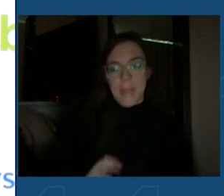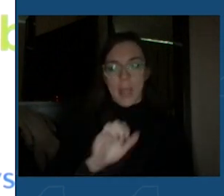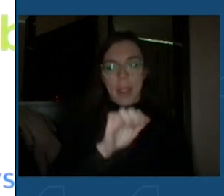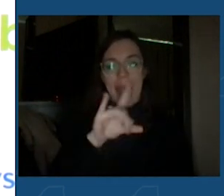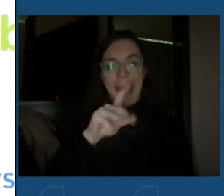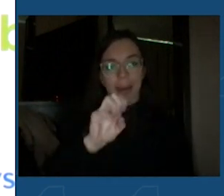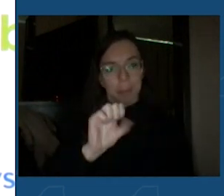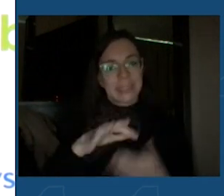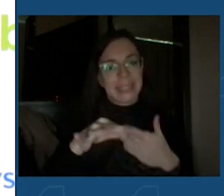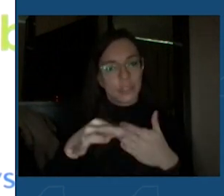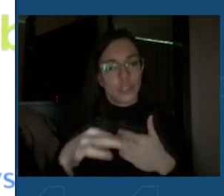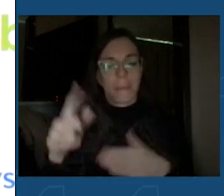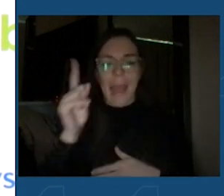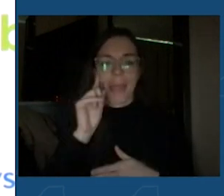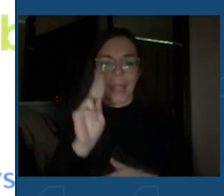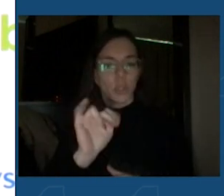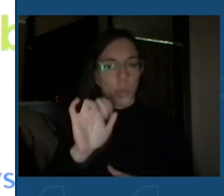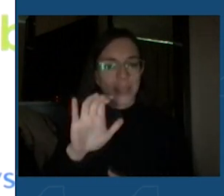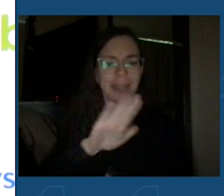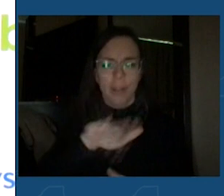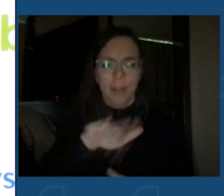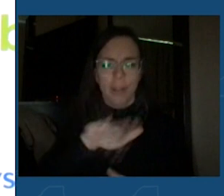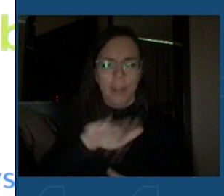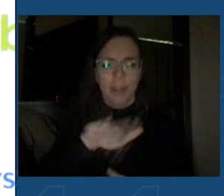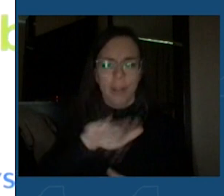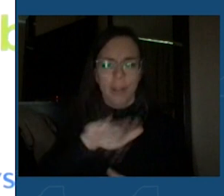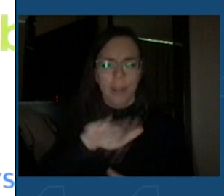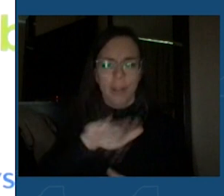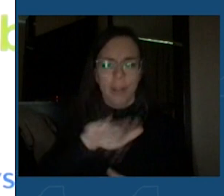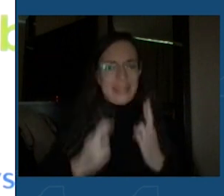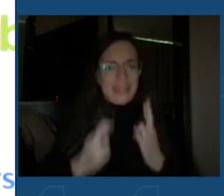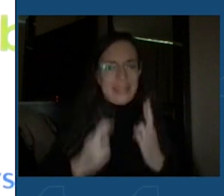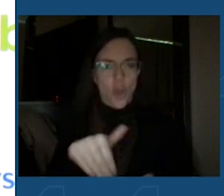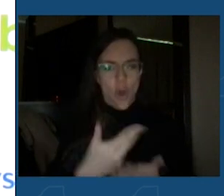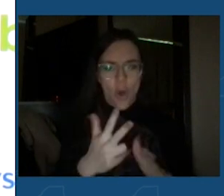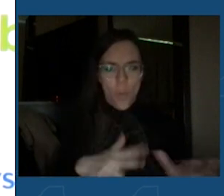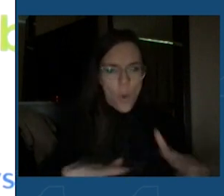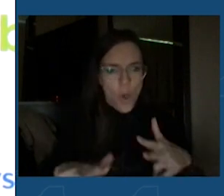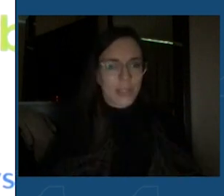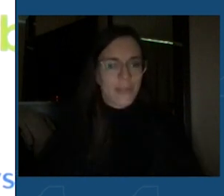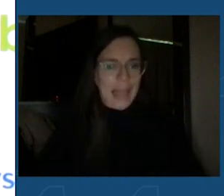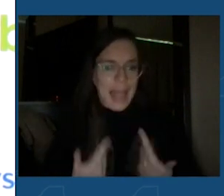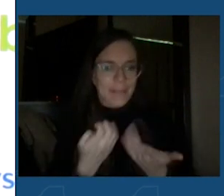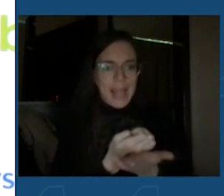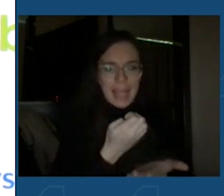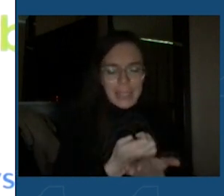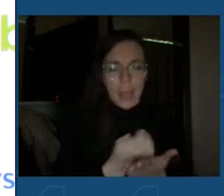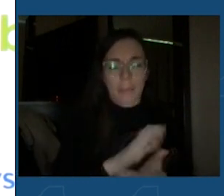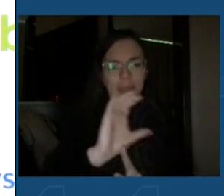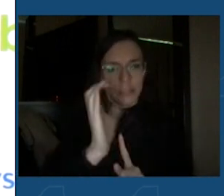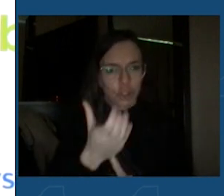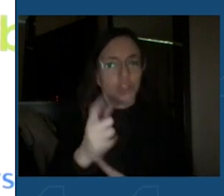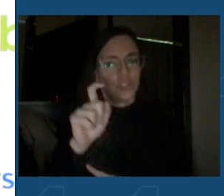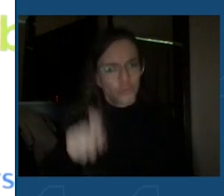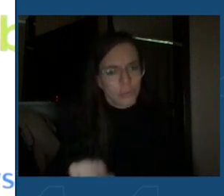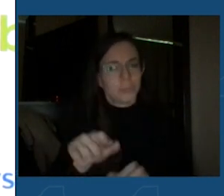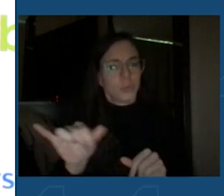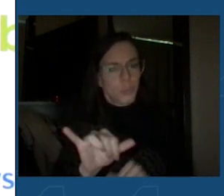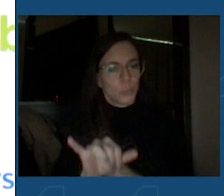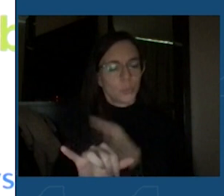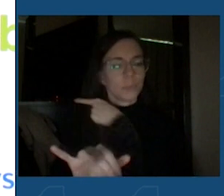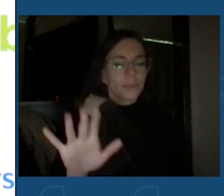and all its residents from all walks of life, cultures, economic conditions should be as well. His approach has been